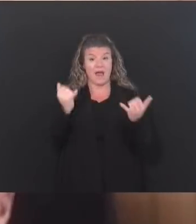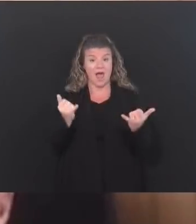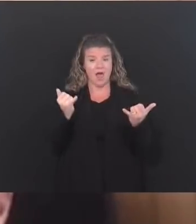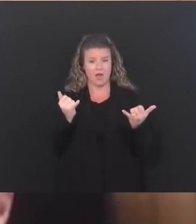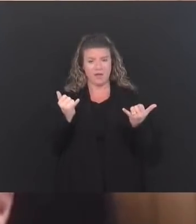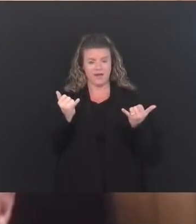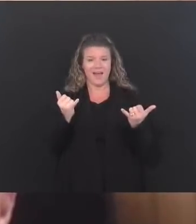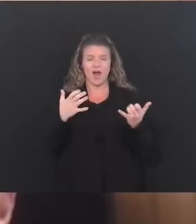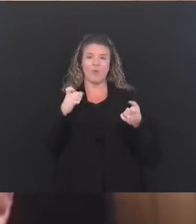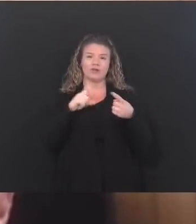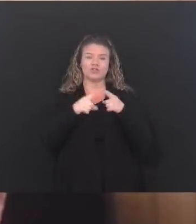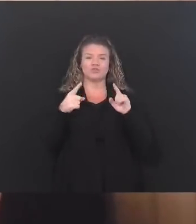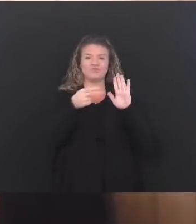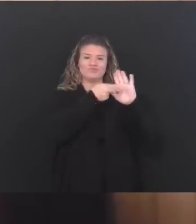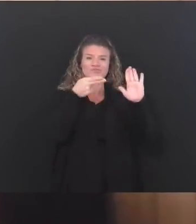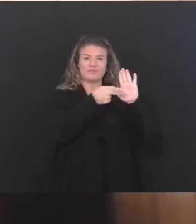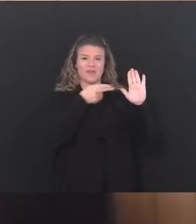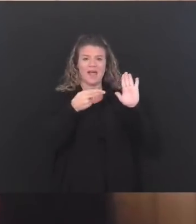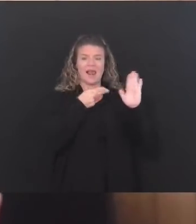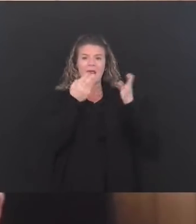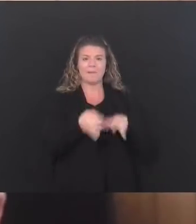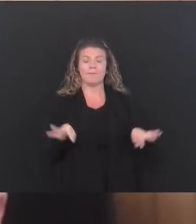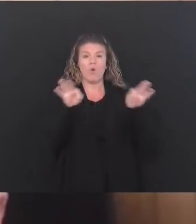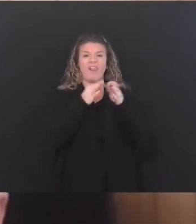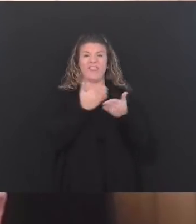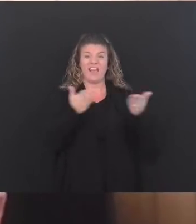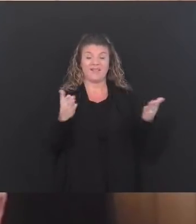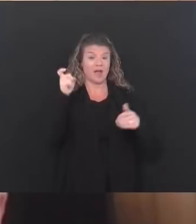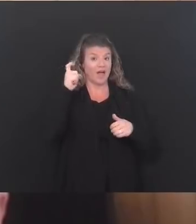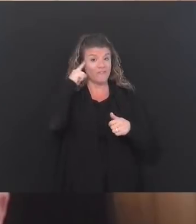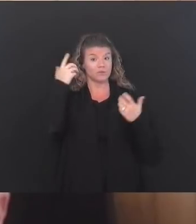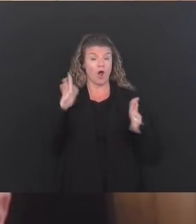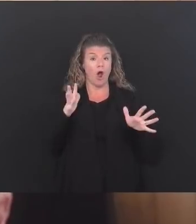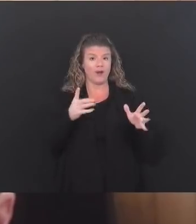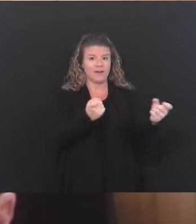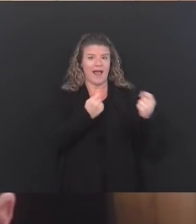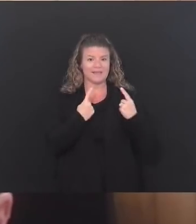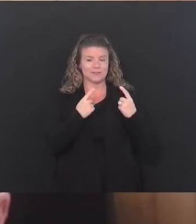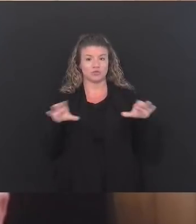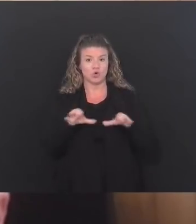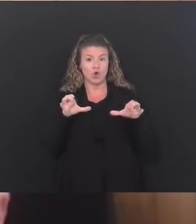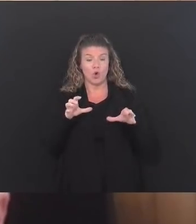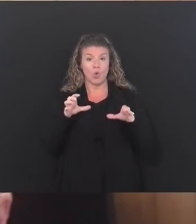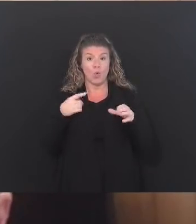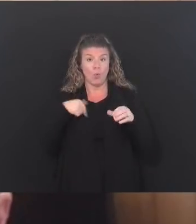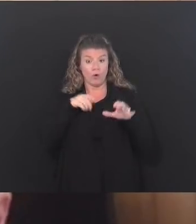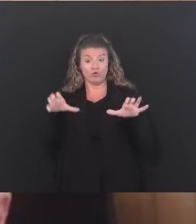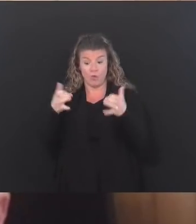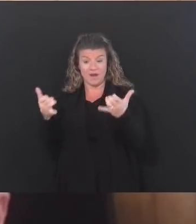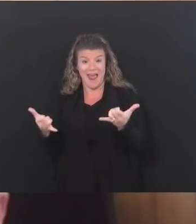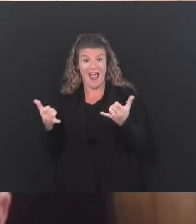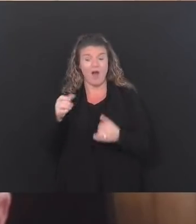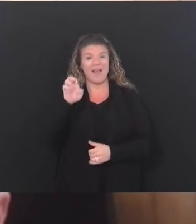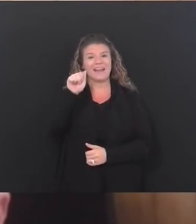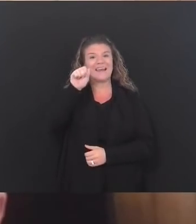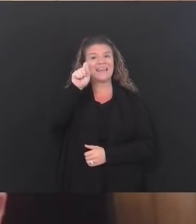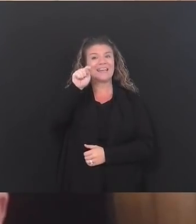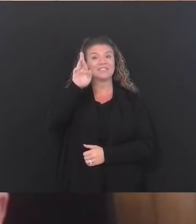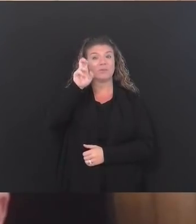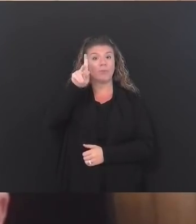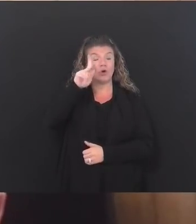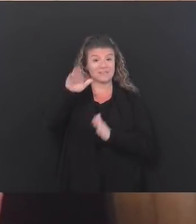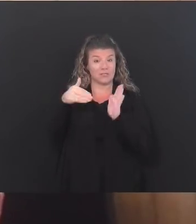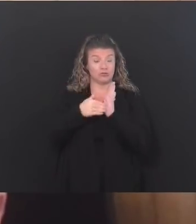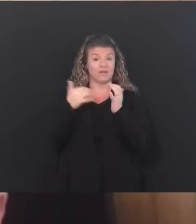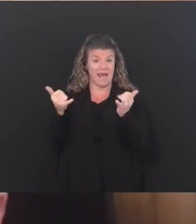of the key components of what the governor has tasked us to do today at Eastbrook Center,